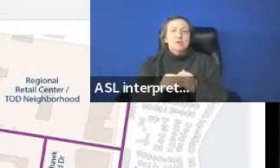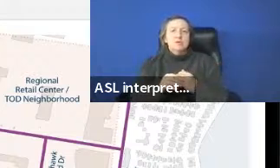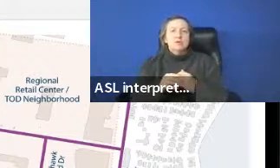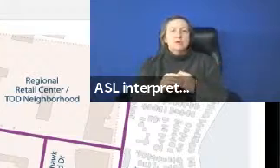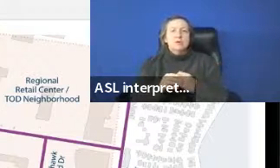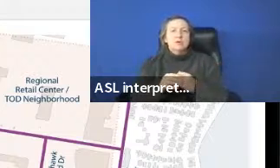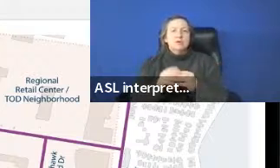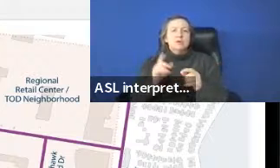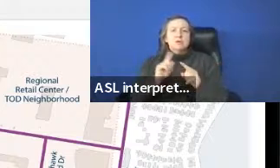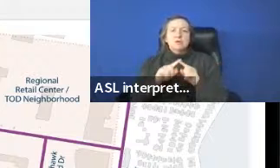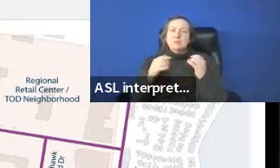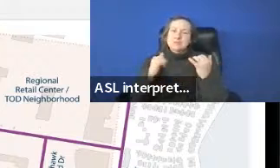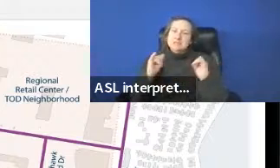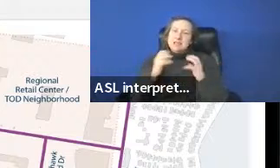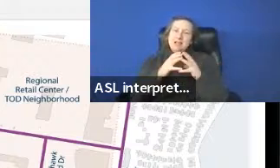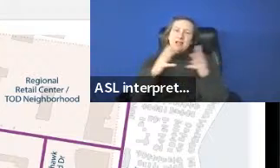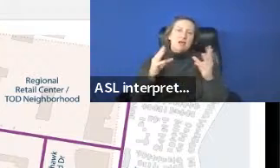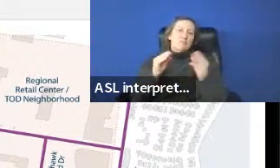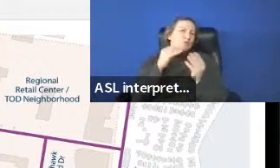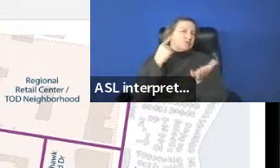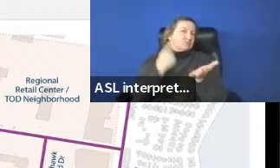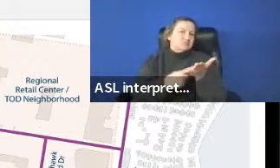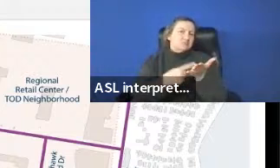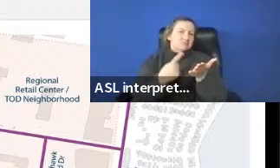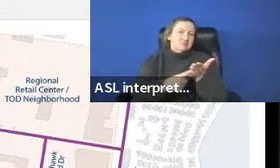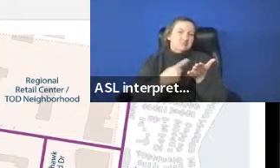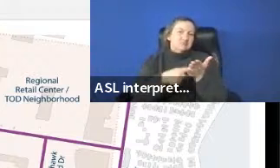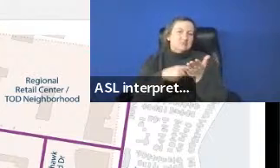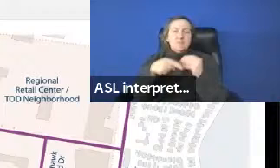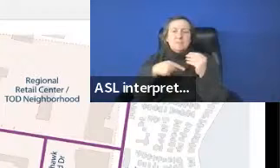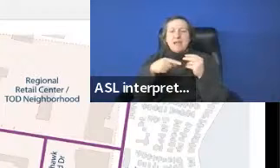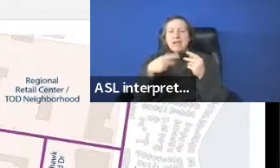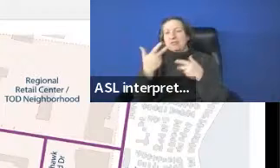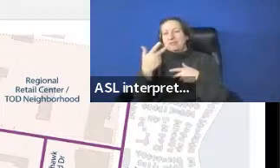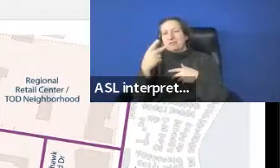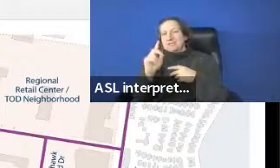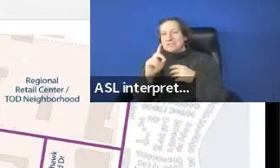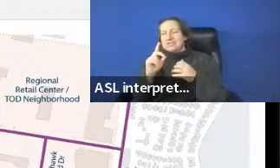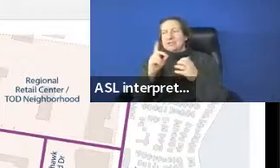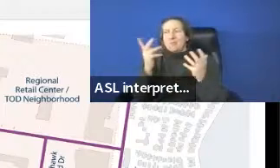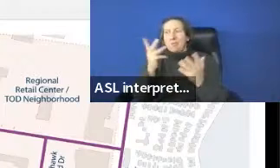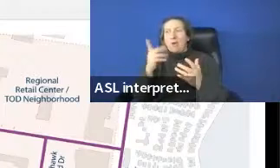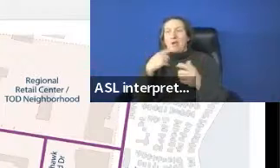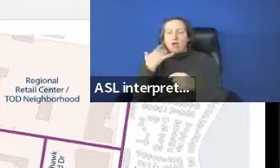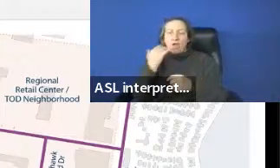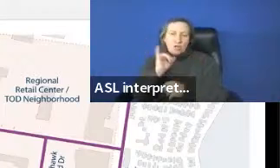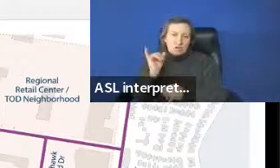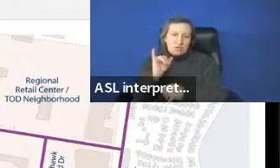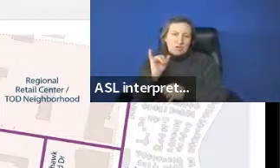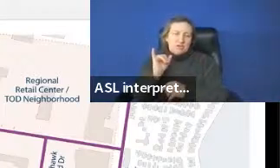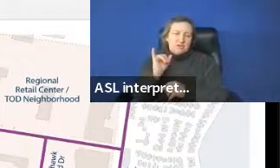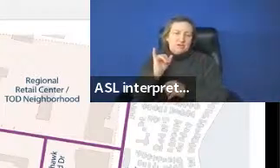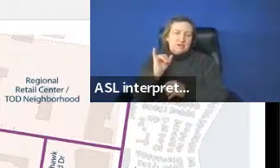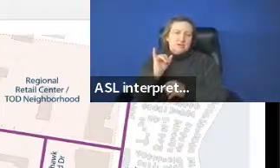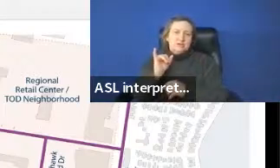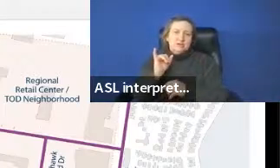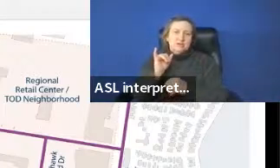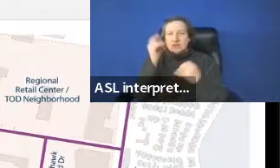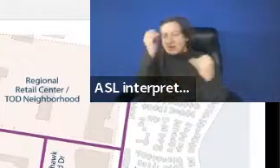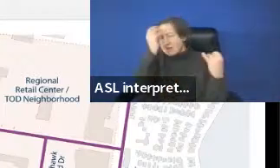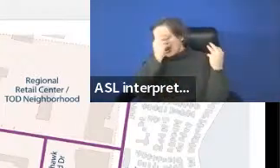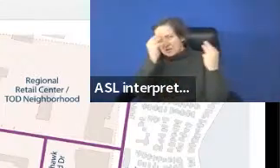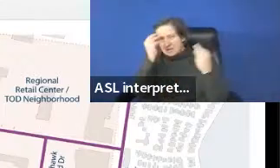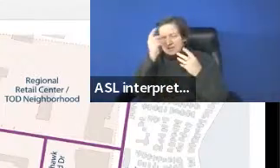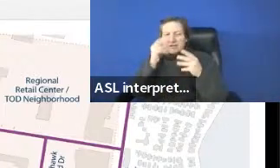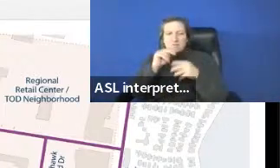But there's still a lot more discussion that needs to be had about that third dimension and what it truly looks like as we really are thinking about North